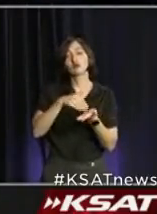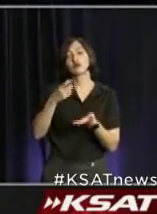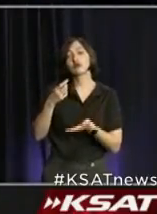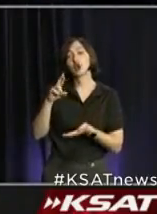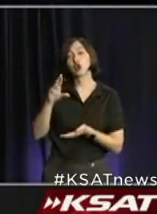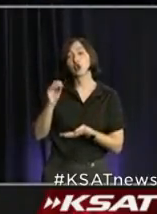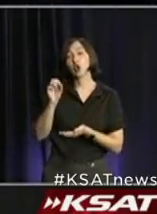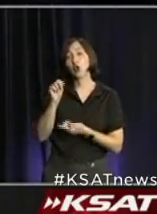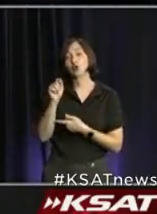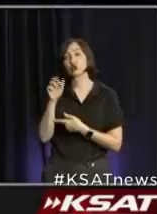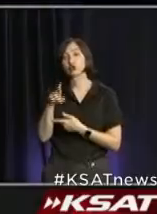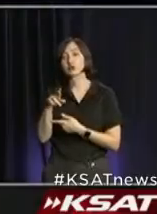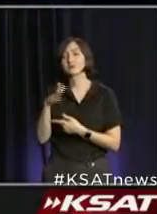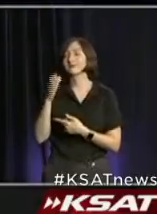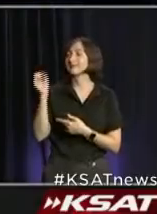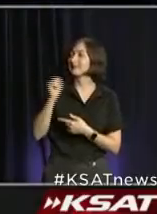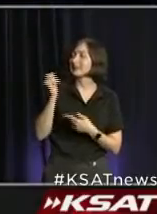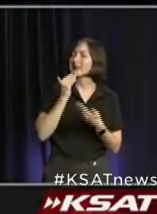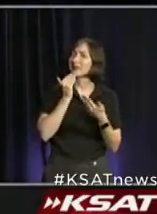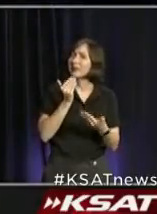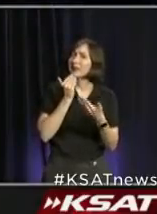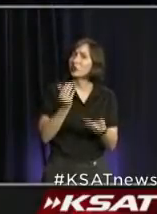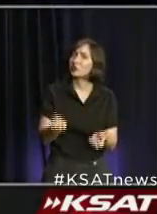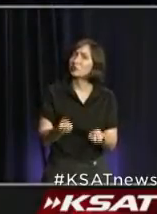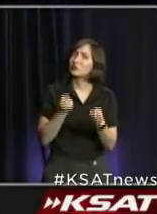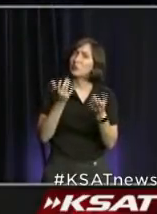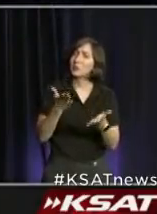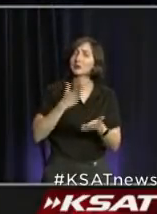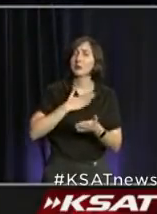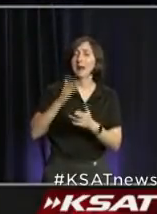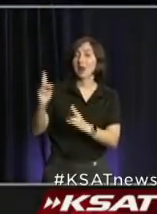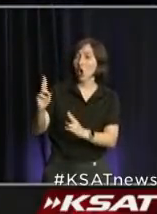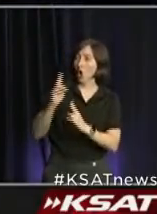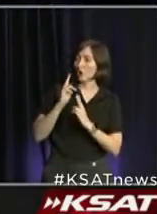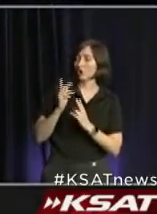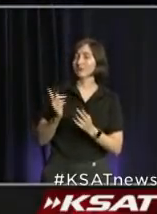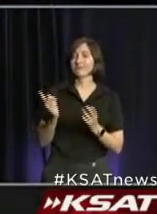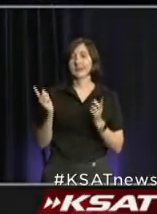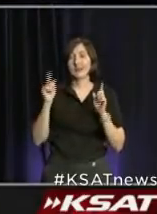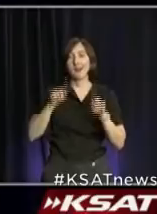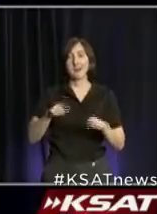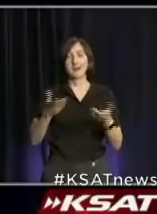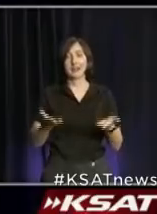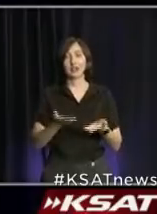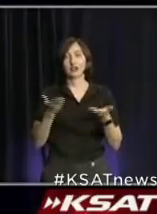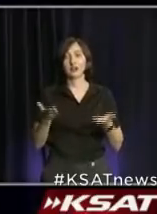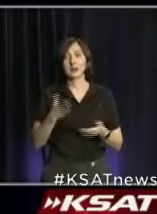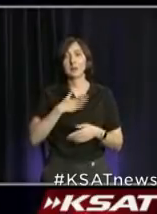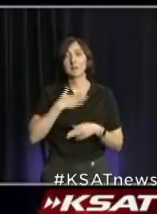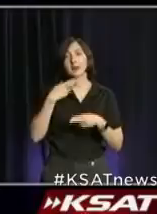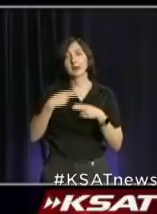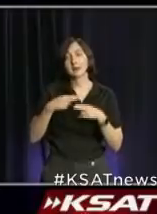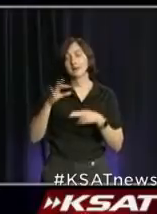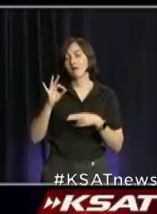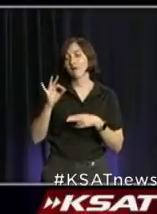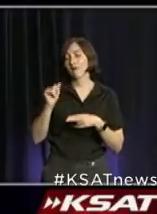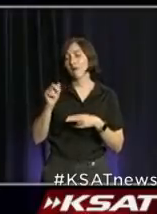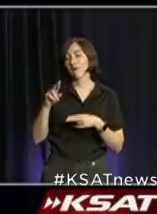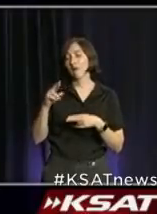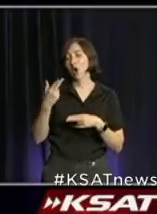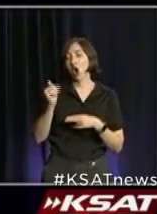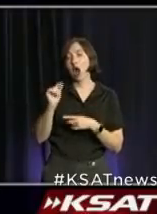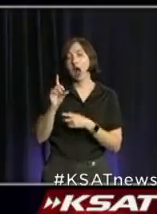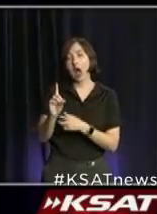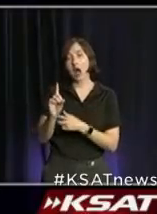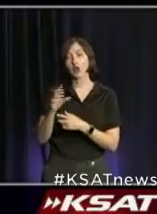Mr. Mayor and Mr. Judge. It's been my honor and director to be here. So my name is Dr. Ferhat Ozturk. I'm from